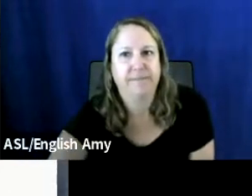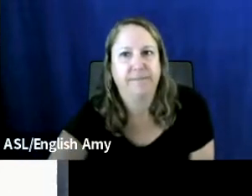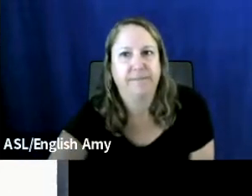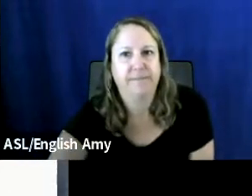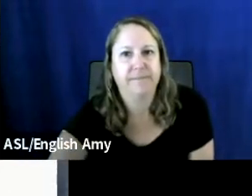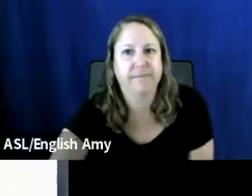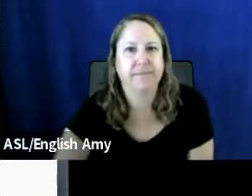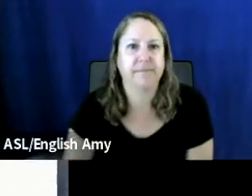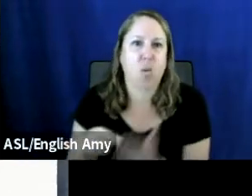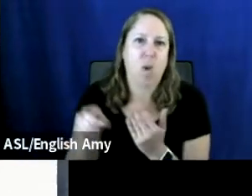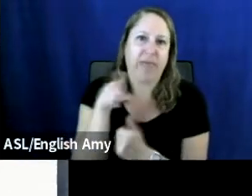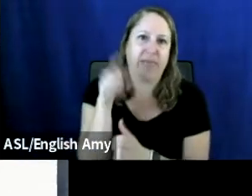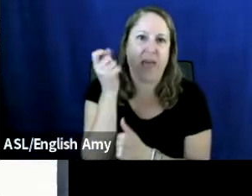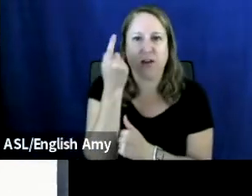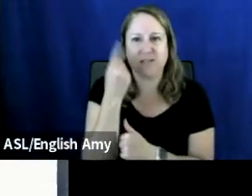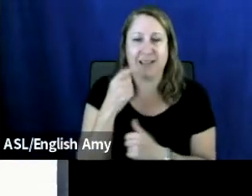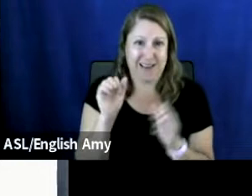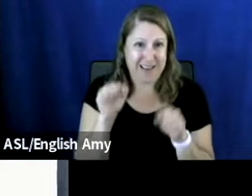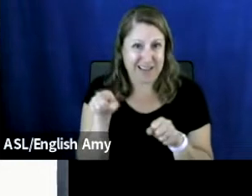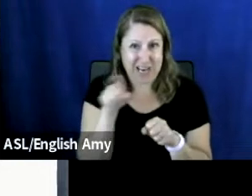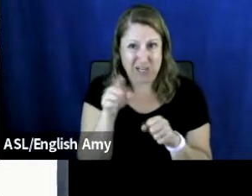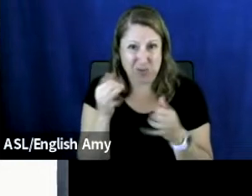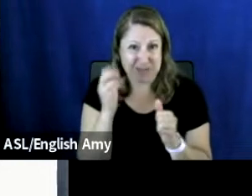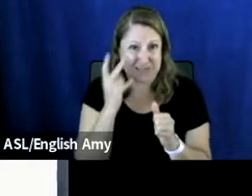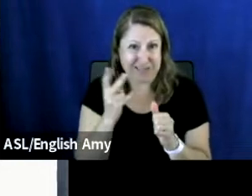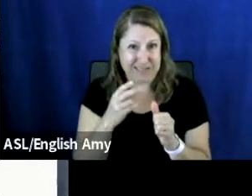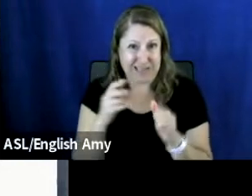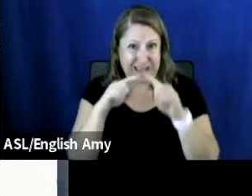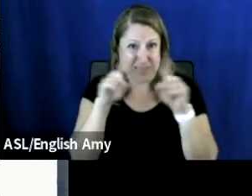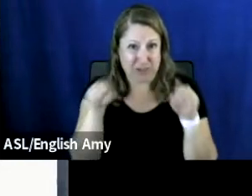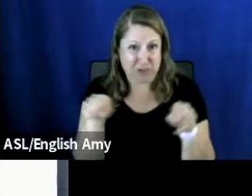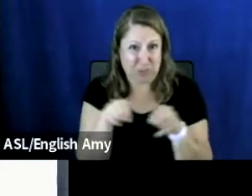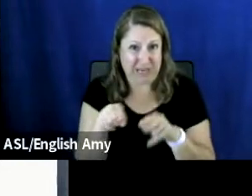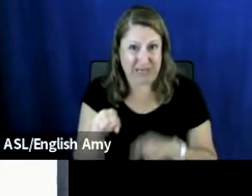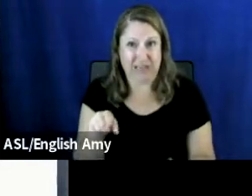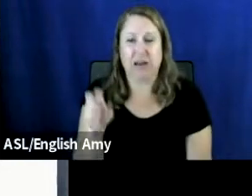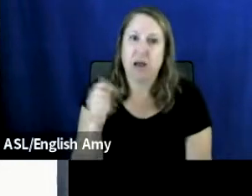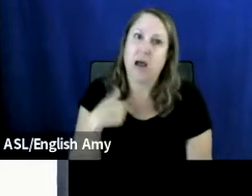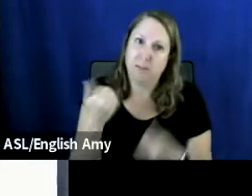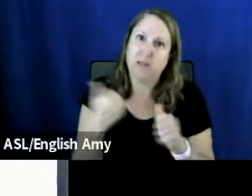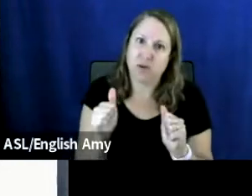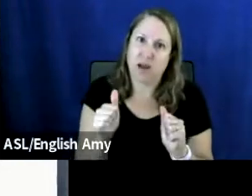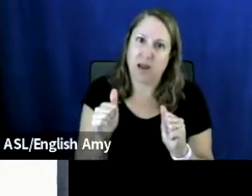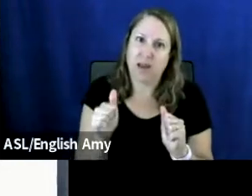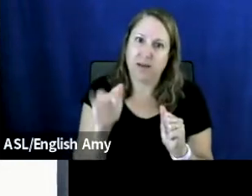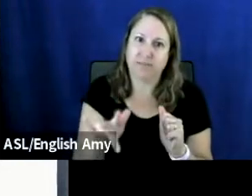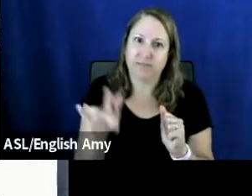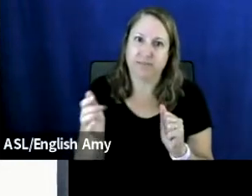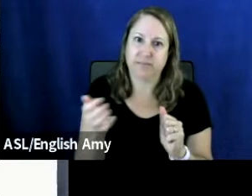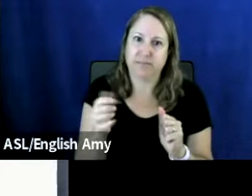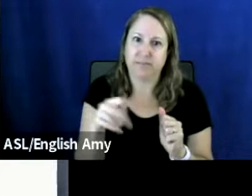what they understand. Can you still see the screen? I just want to make sure that, okay. I'm going to try again. We'll see what happens